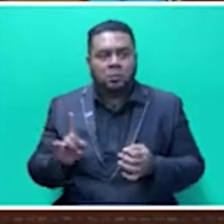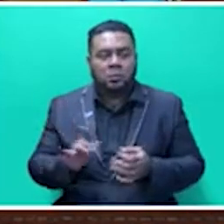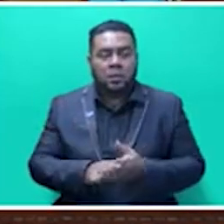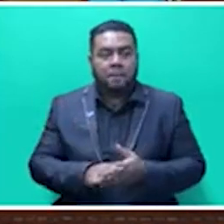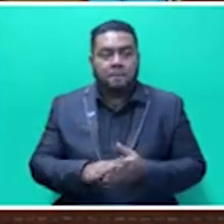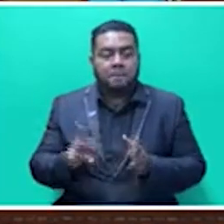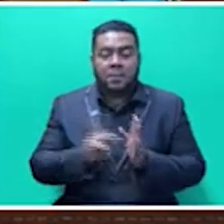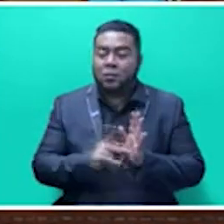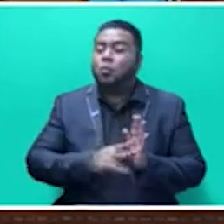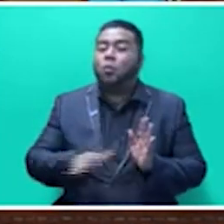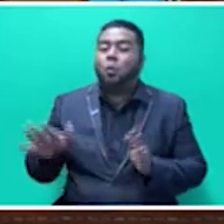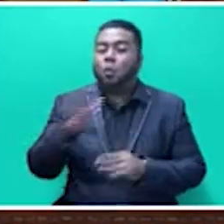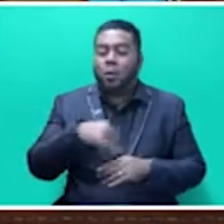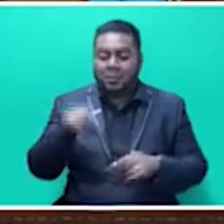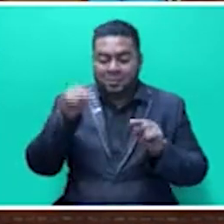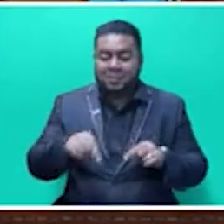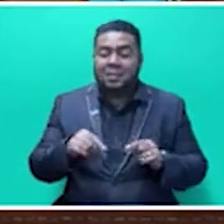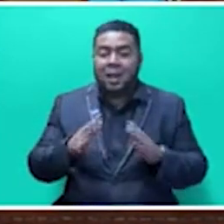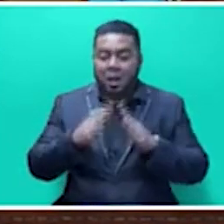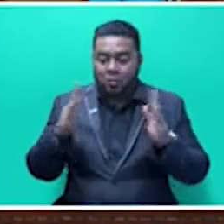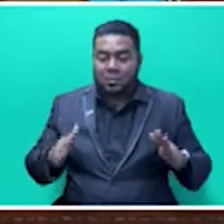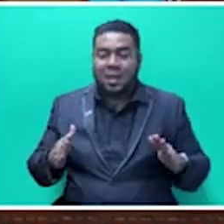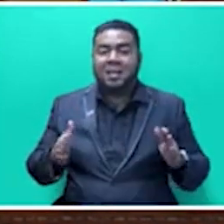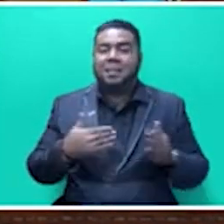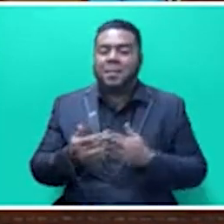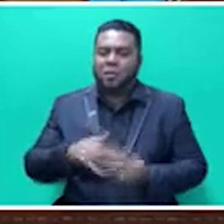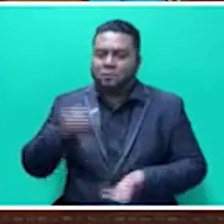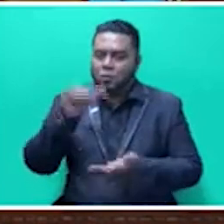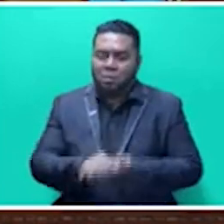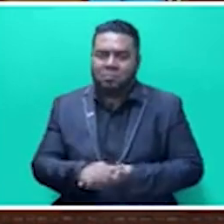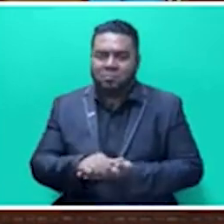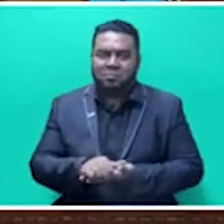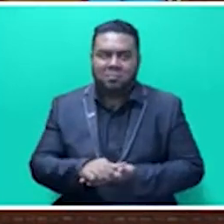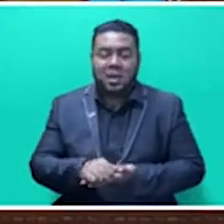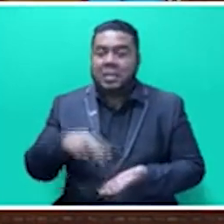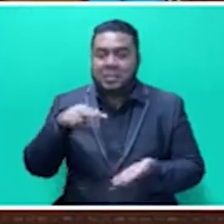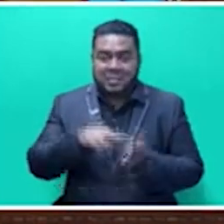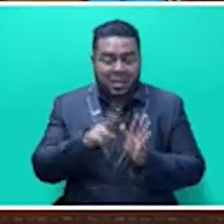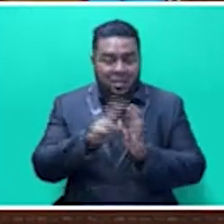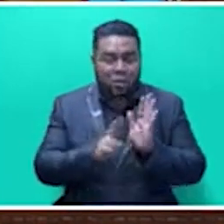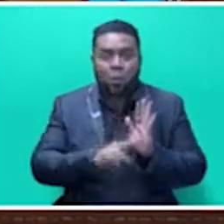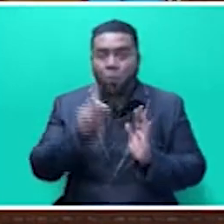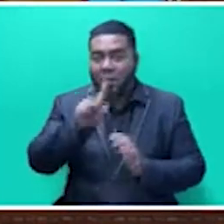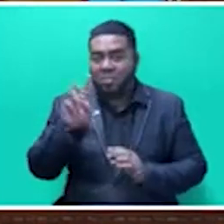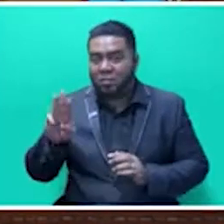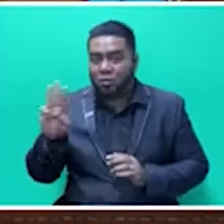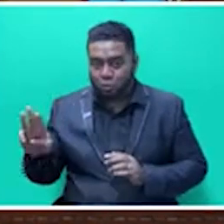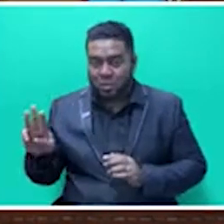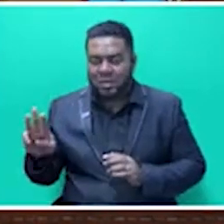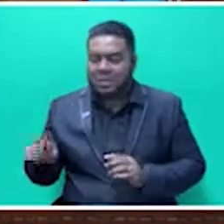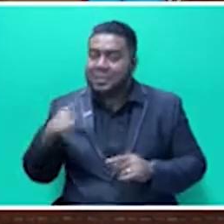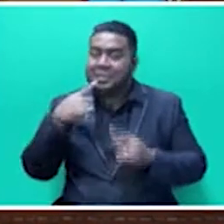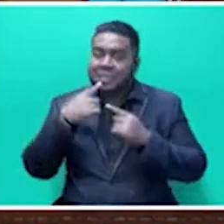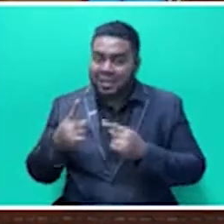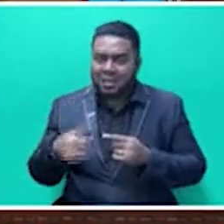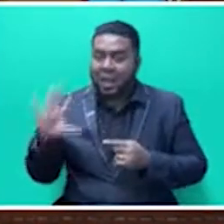Privilege is accorded to everyone in this august house as a matter of right, and Standing Order 133, which states